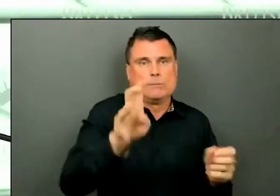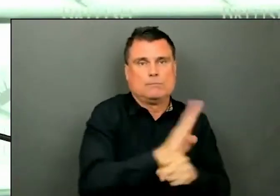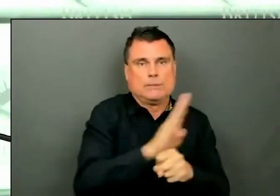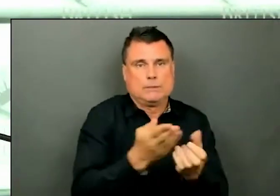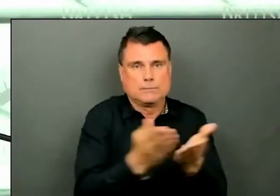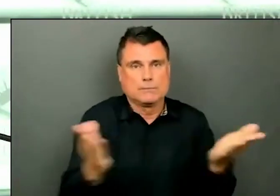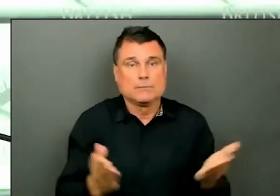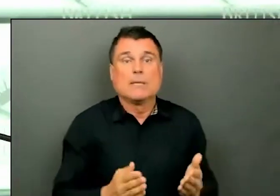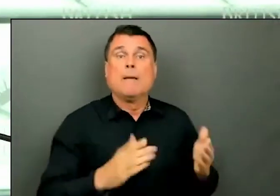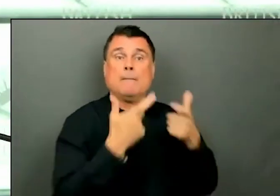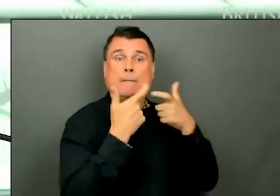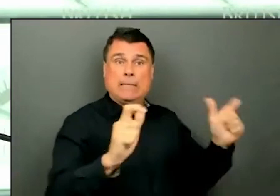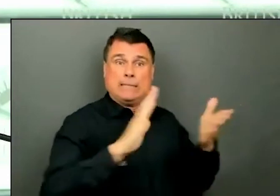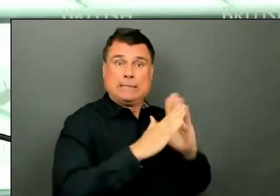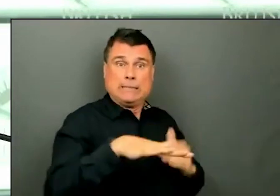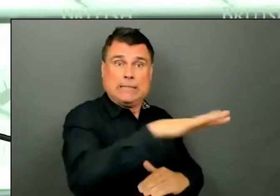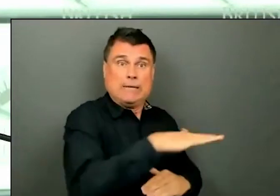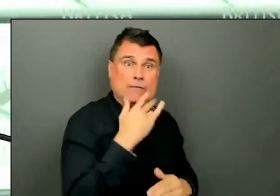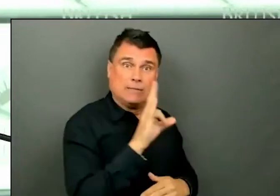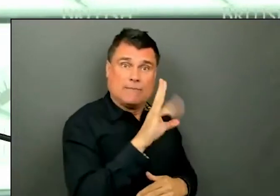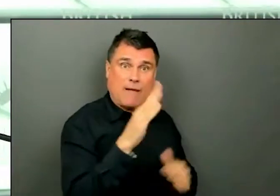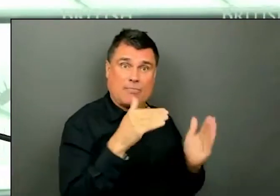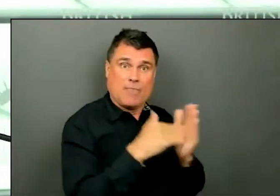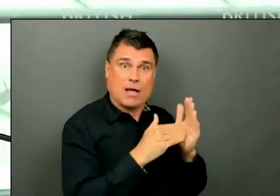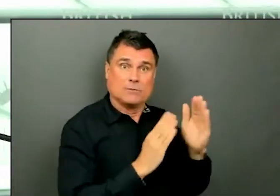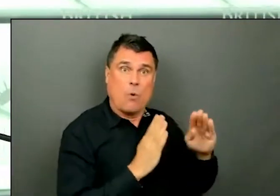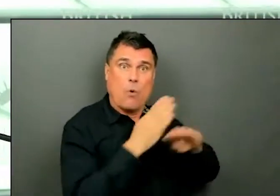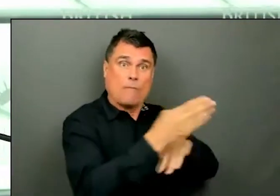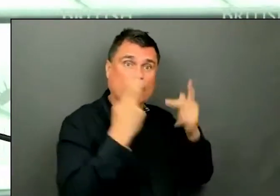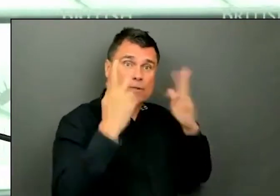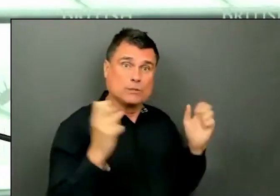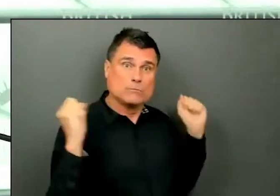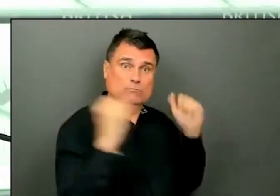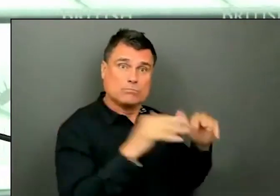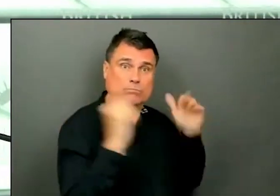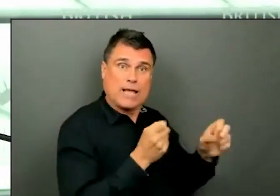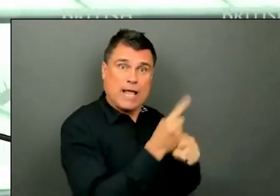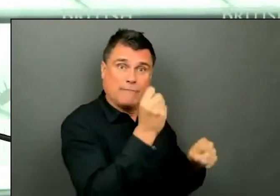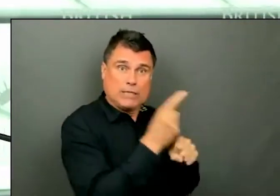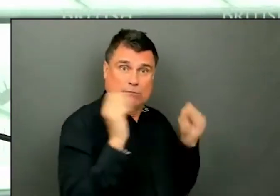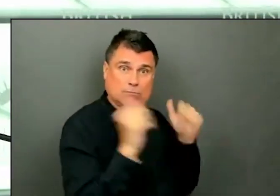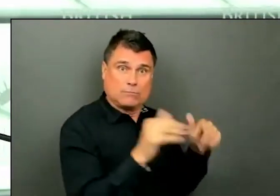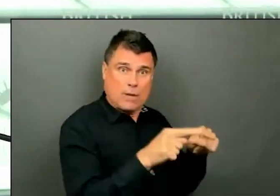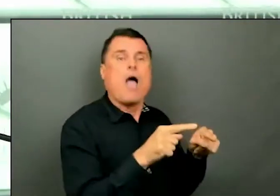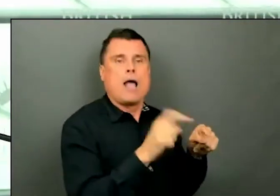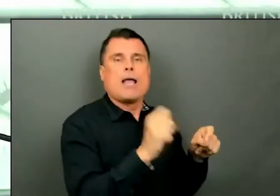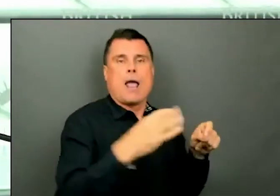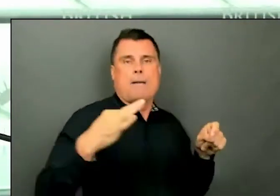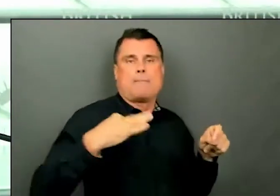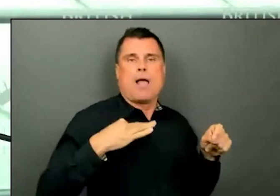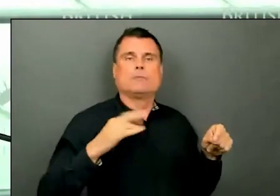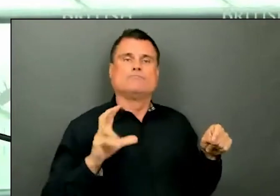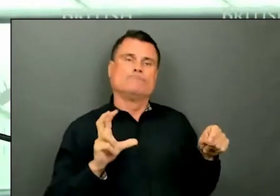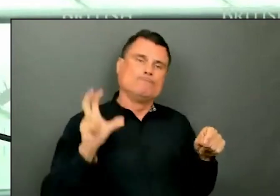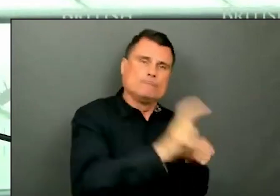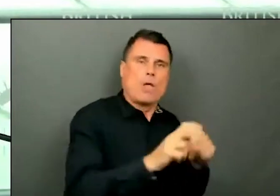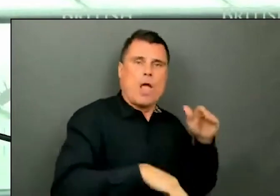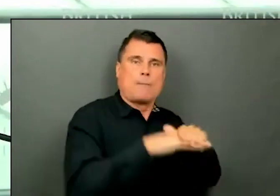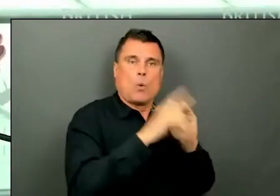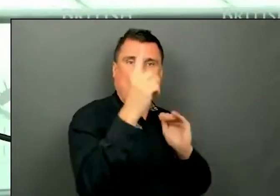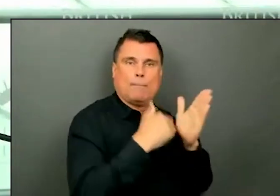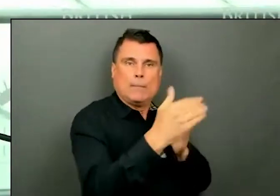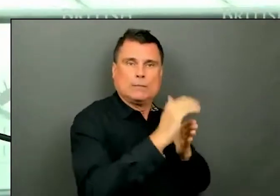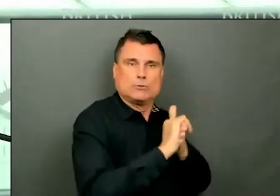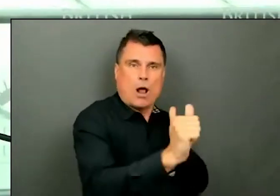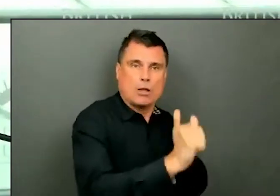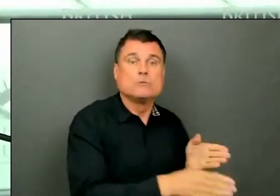receive 75,000 or more visitors per year are eligible up to $1 million. Major anchor attractions